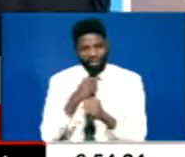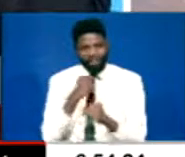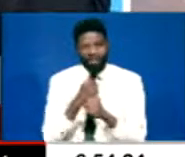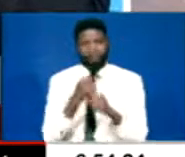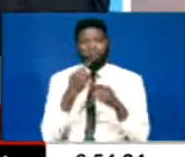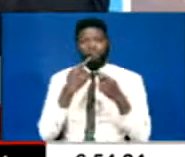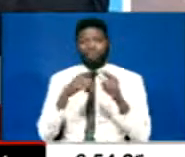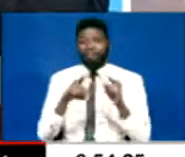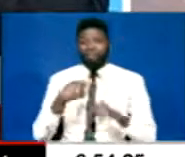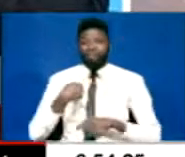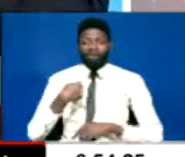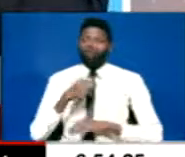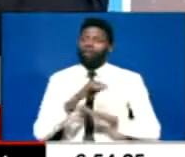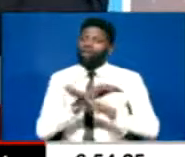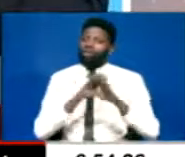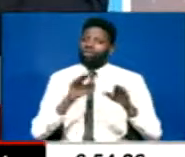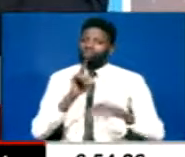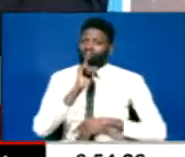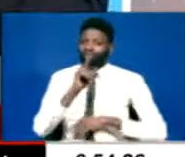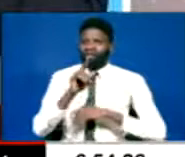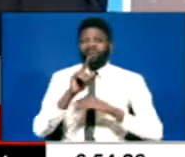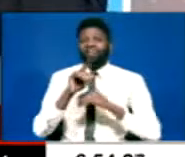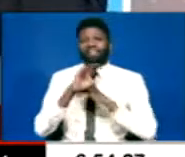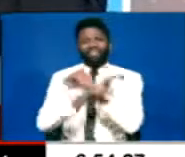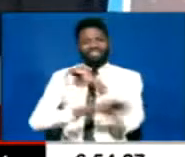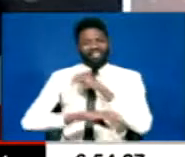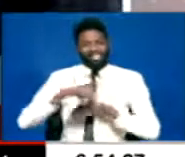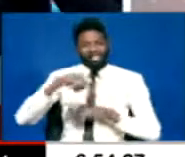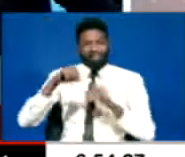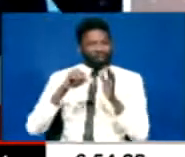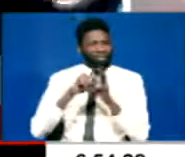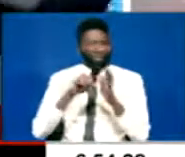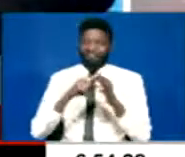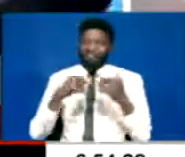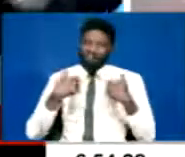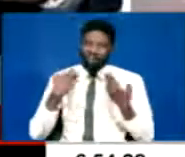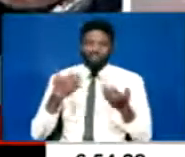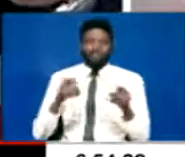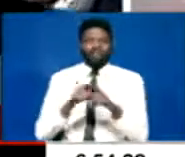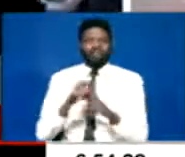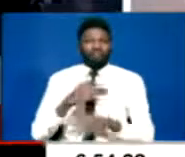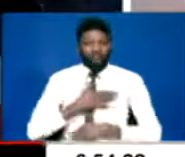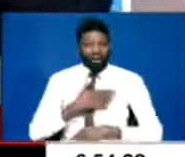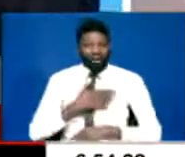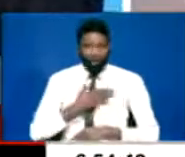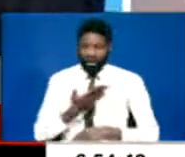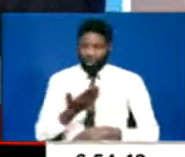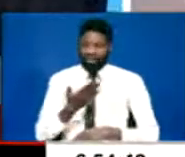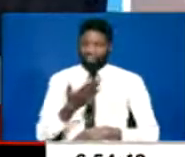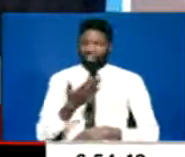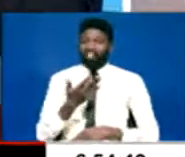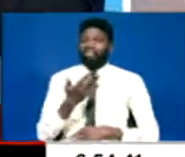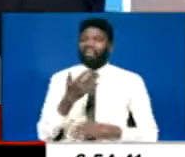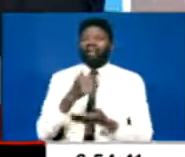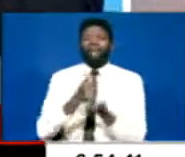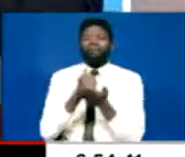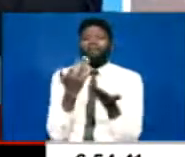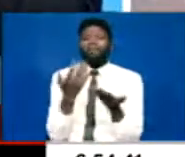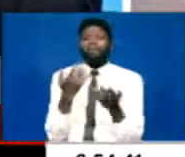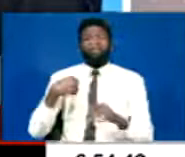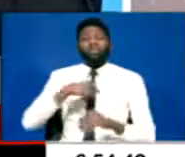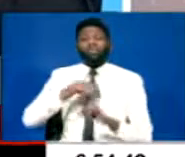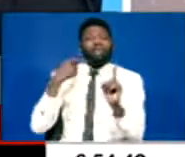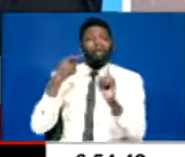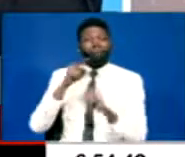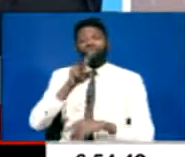do, what 4 days would do to a country that has always yearned to have a 24-hour economy, Jane. You know, that is one thing